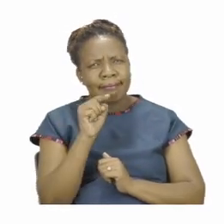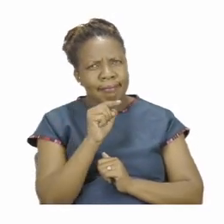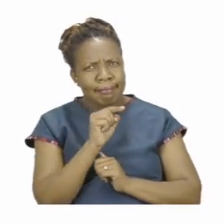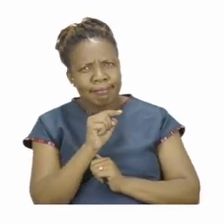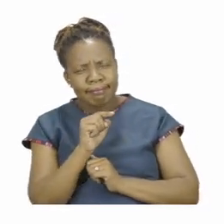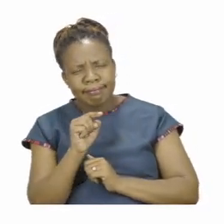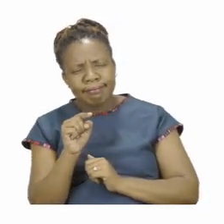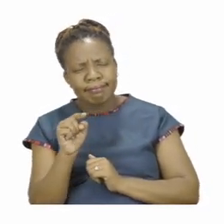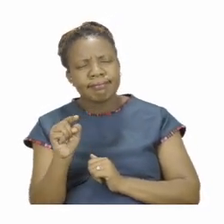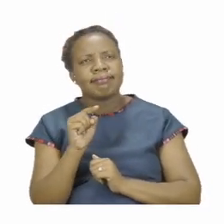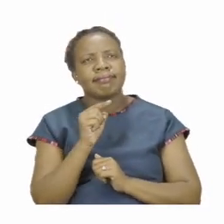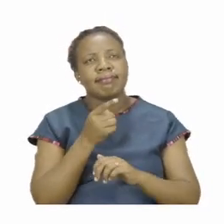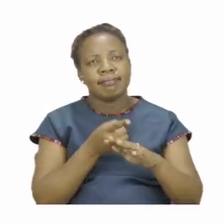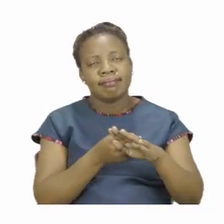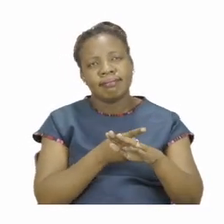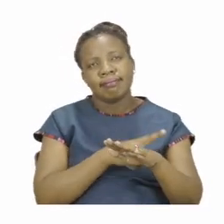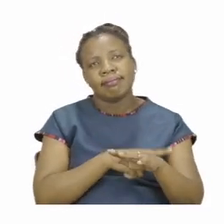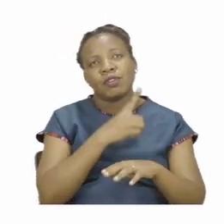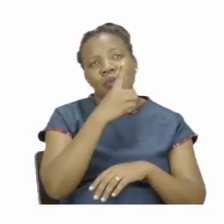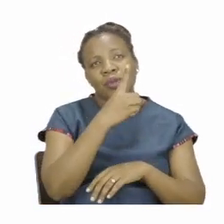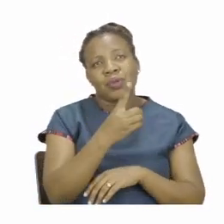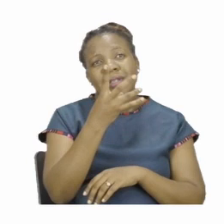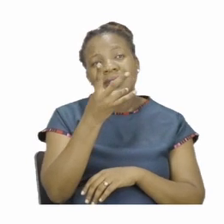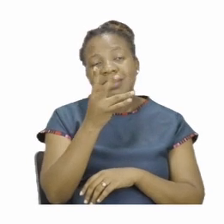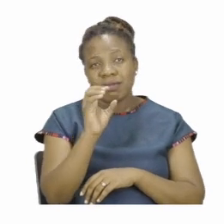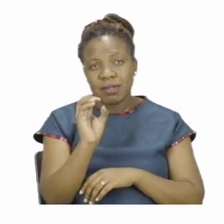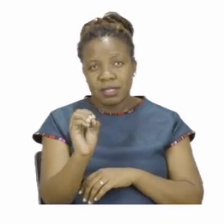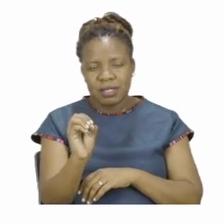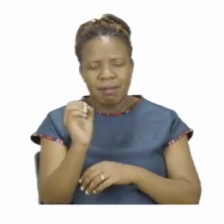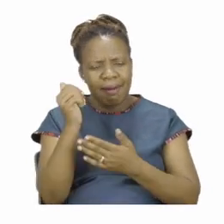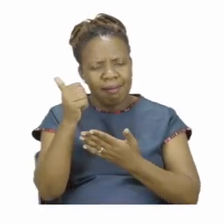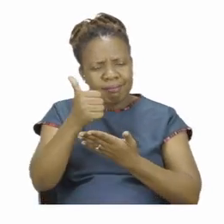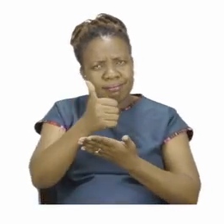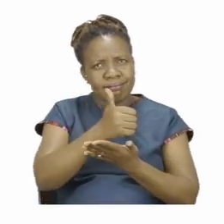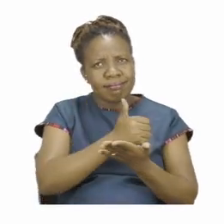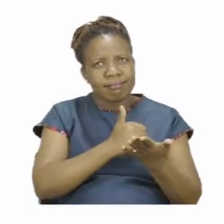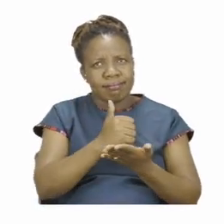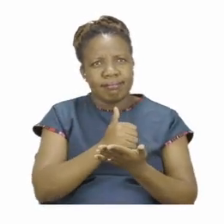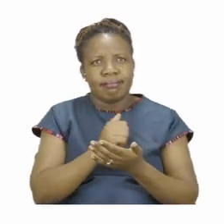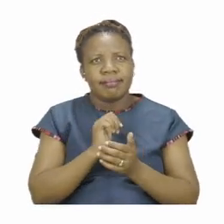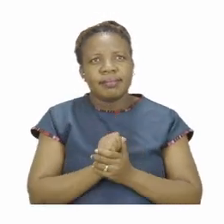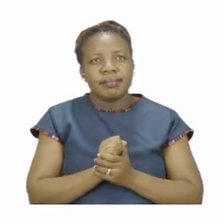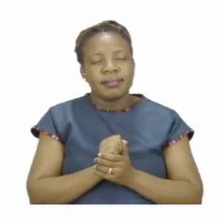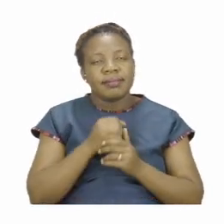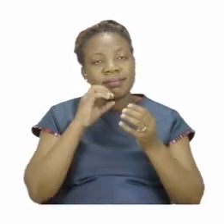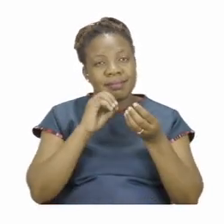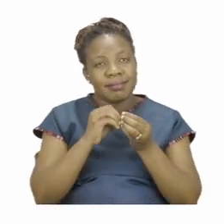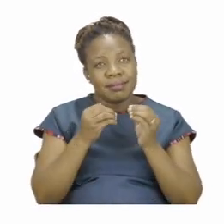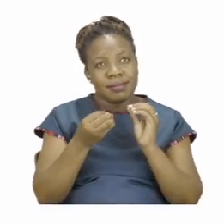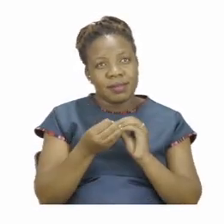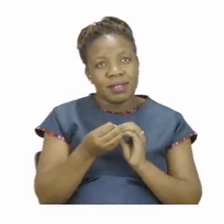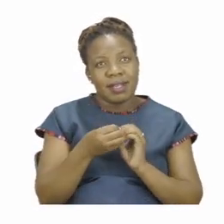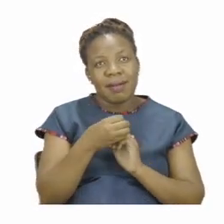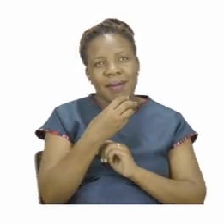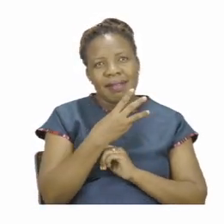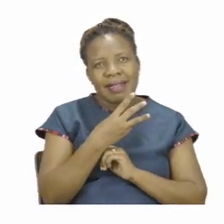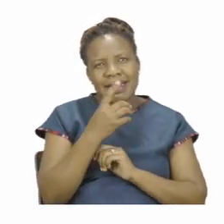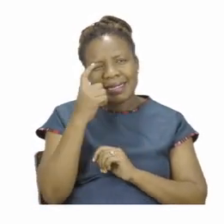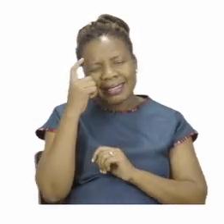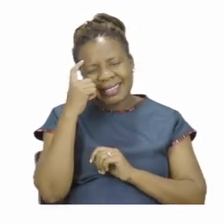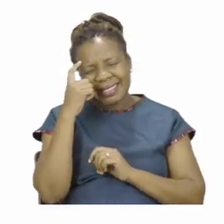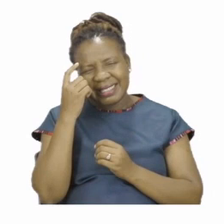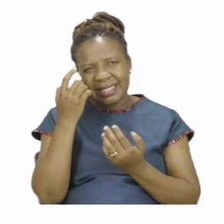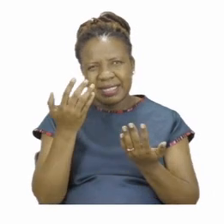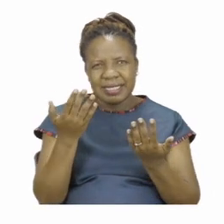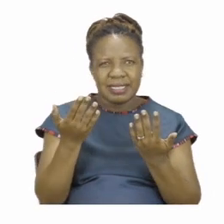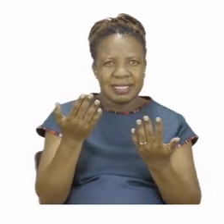numbers neatly. After that, for number 3, we are going to be doing estimations. Now,